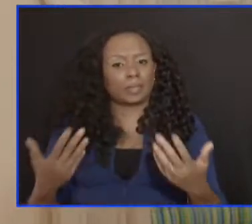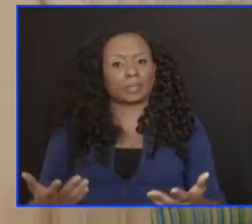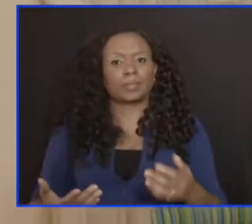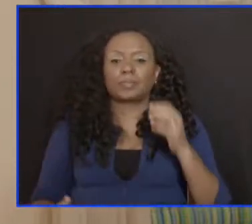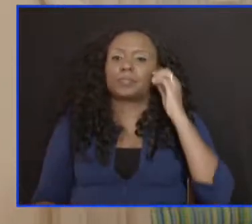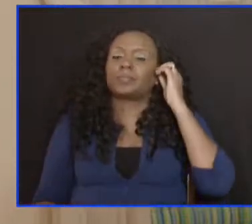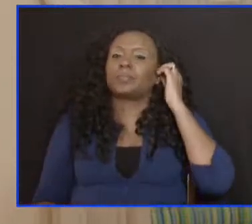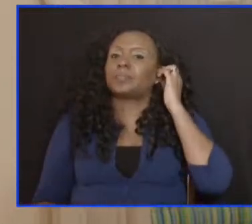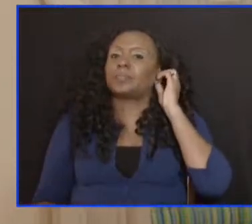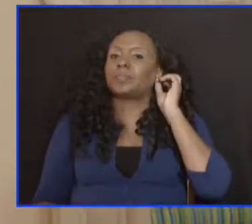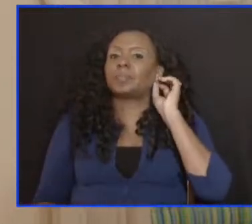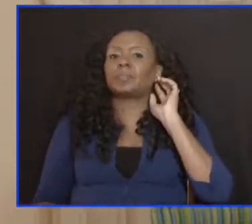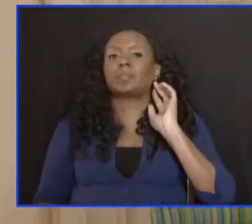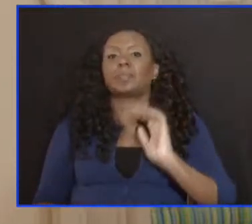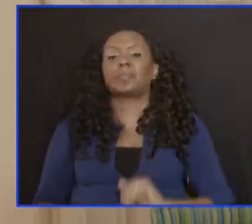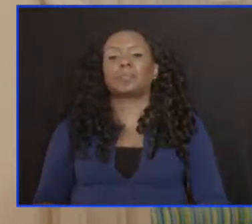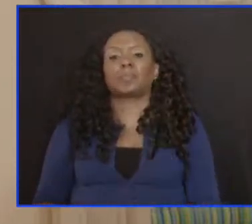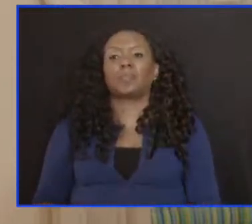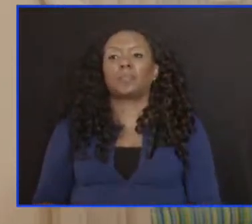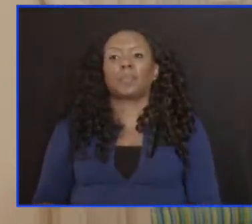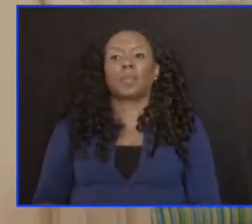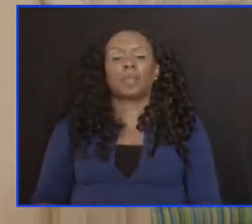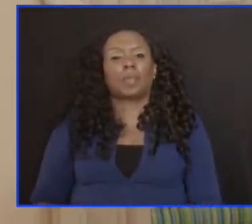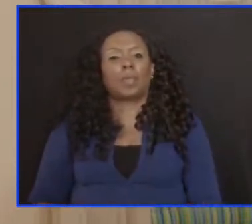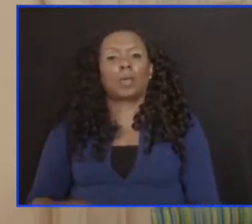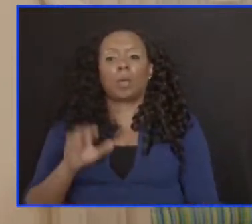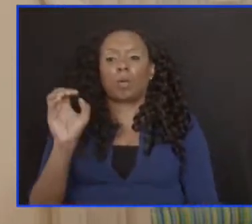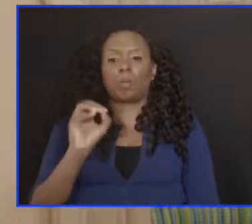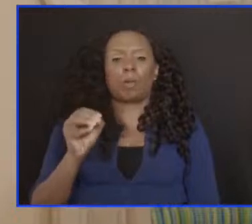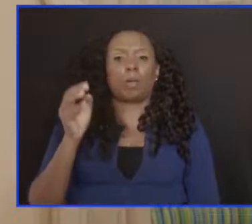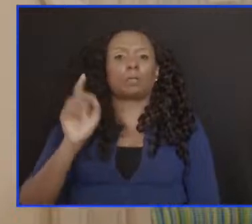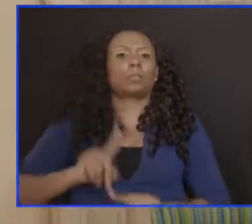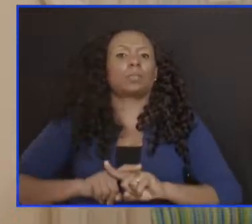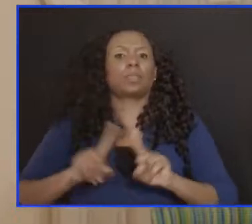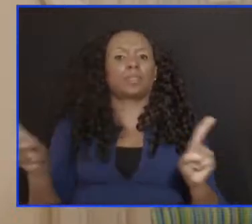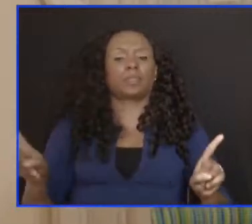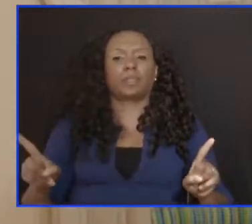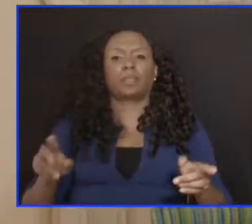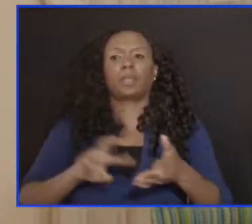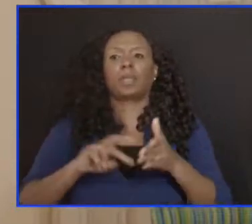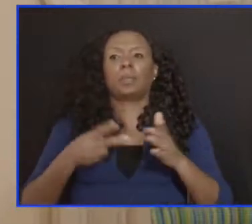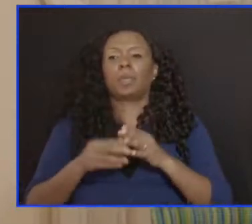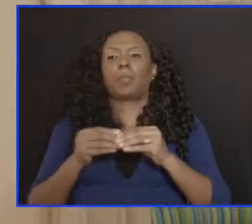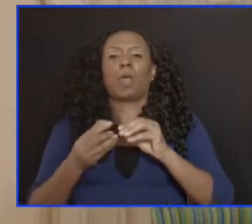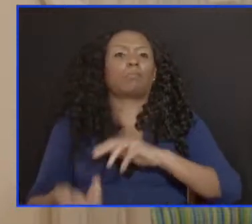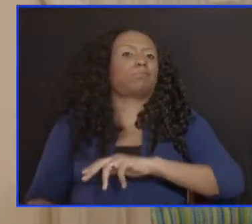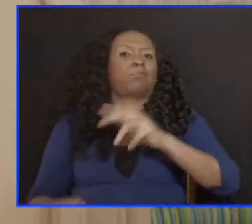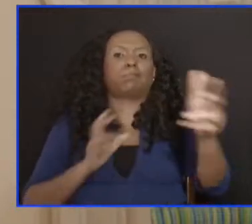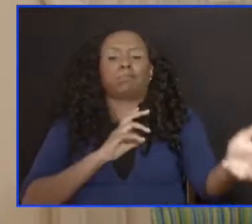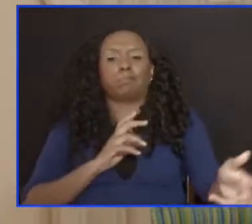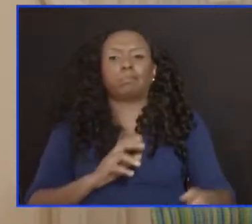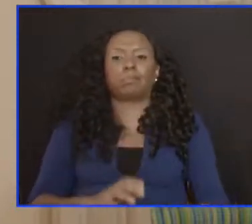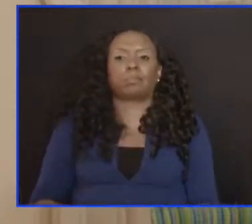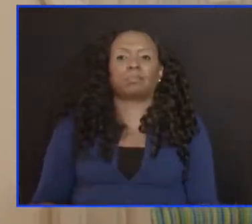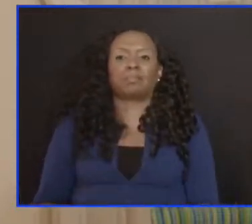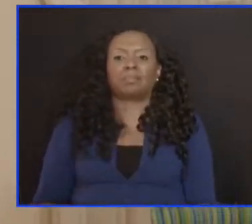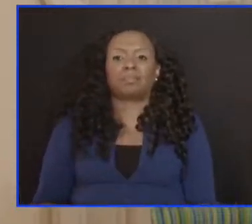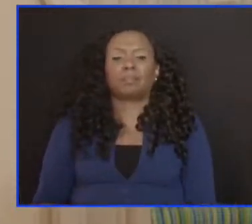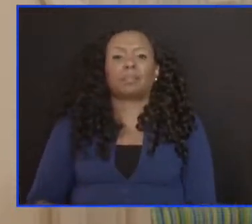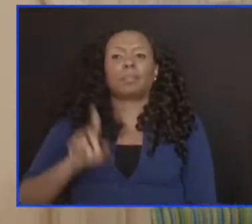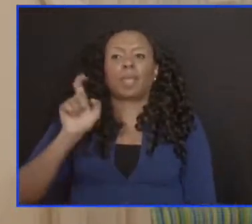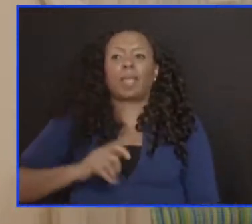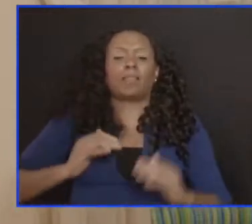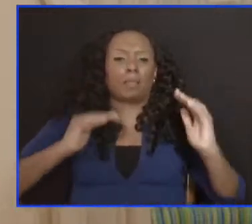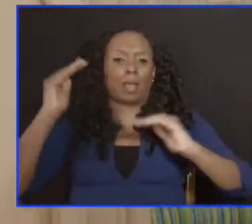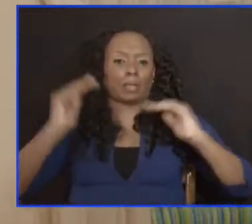waves. We cannot apply it to Omicron because it is going to be very disruptive. So I'm repeating that again. We have to